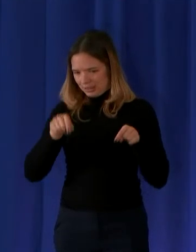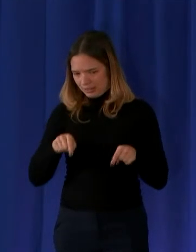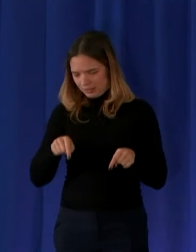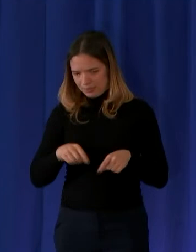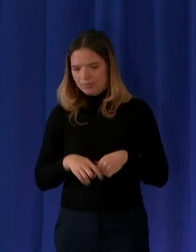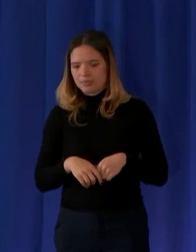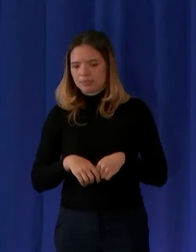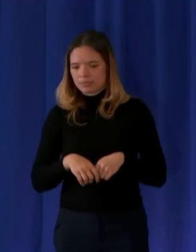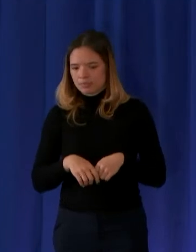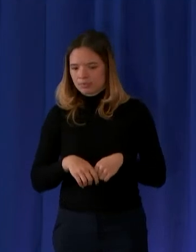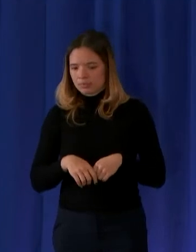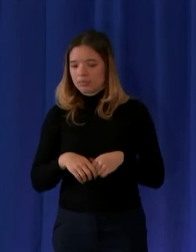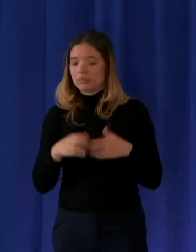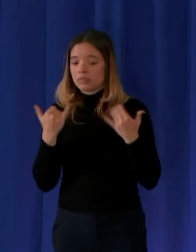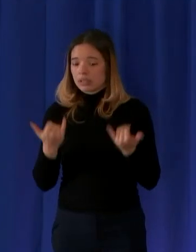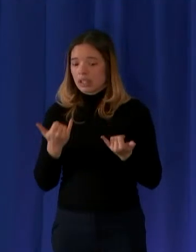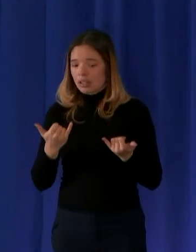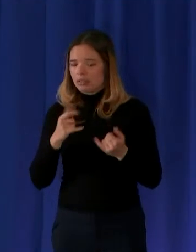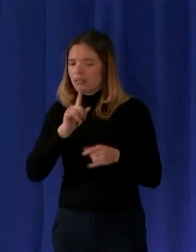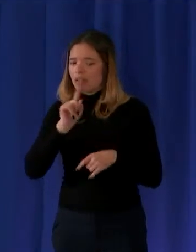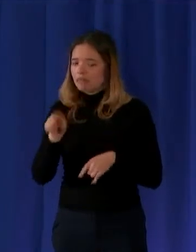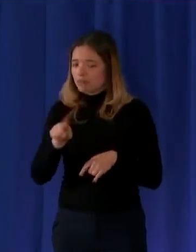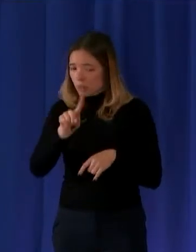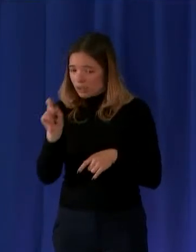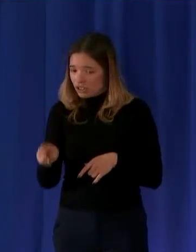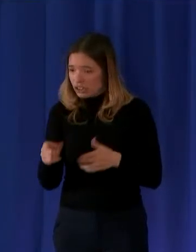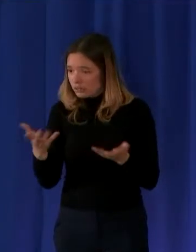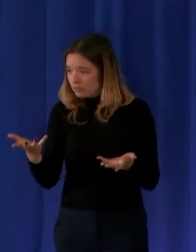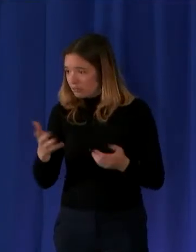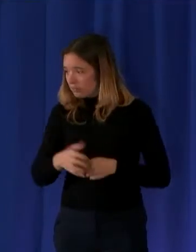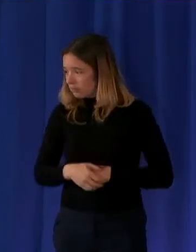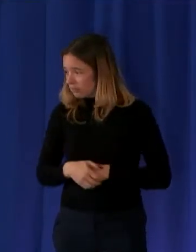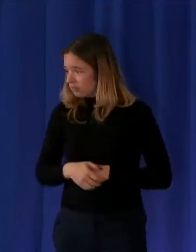So with that, we'll answer your questions.